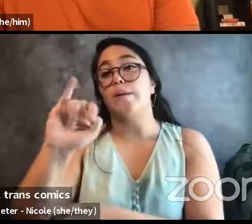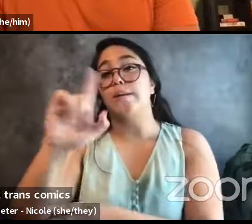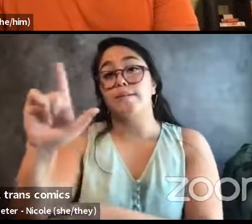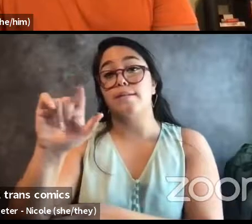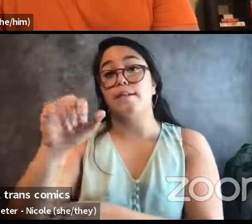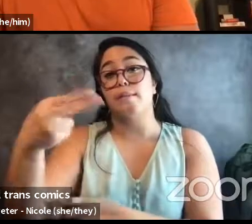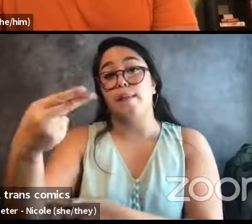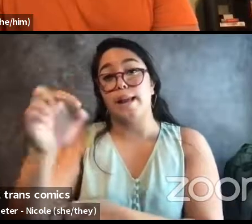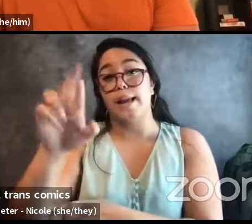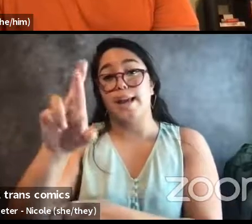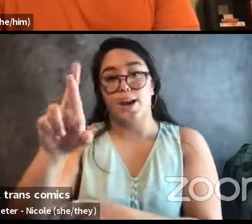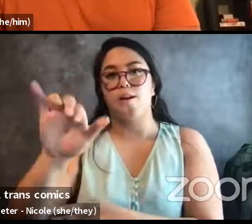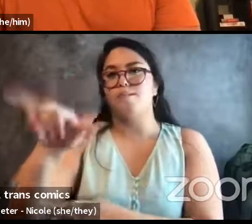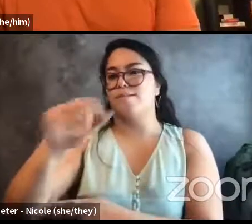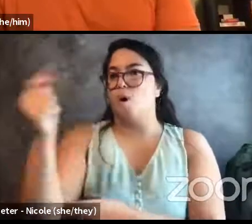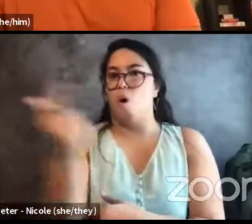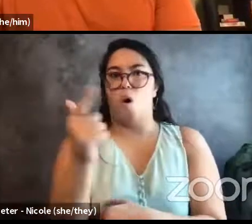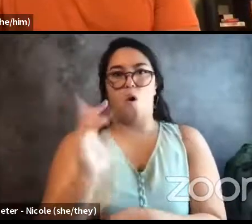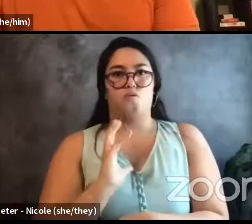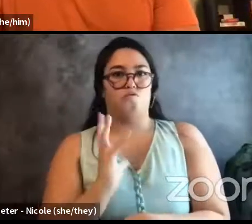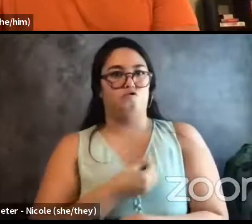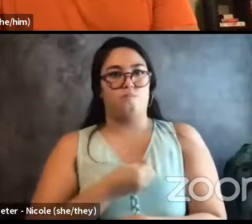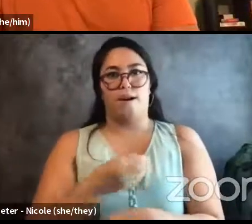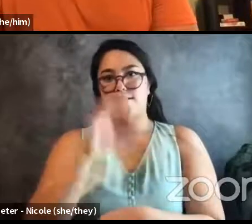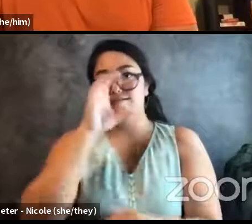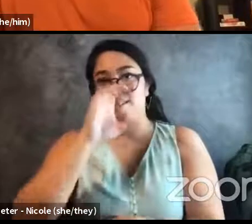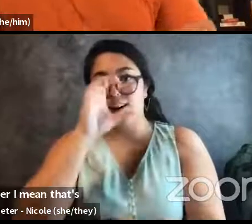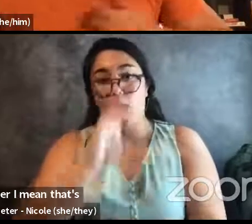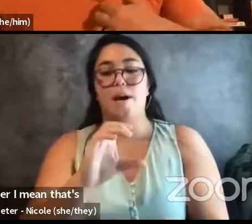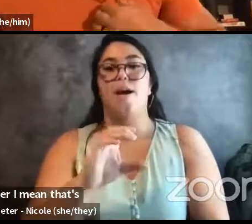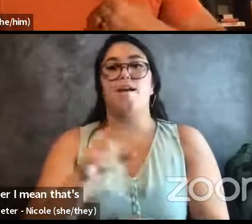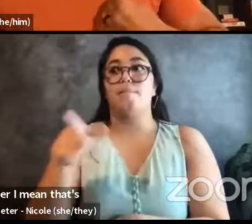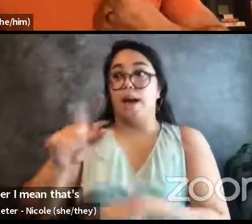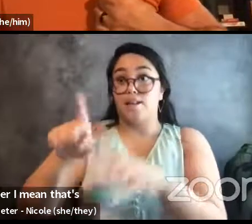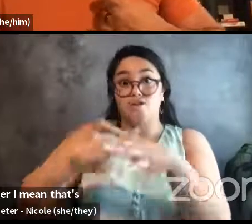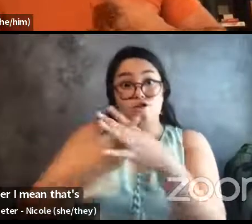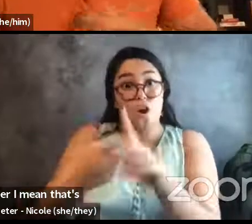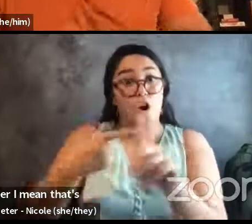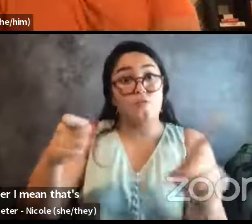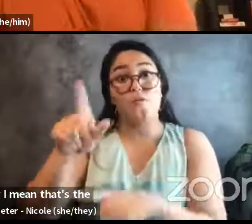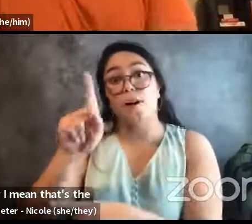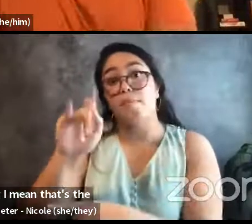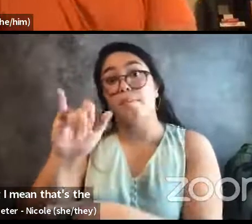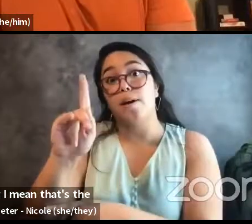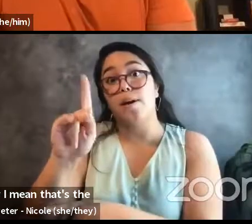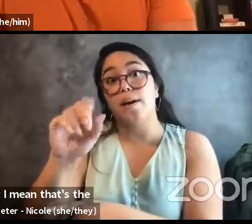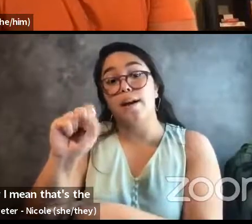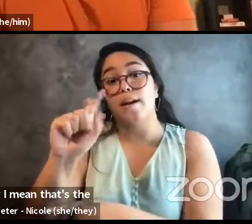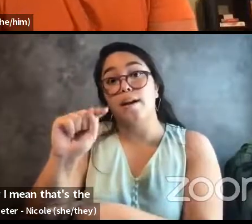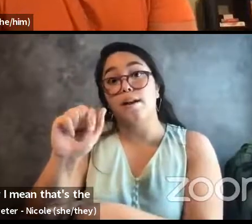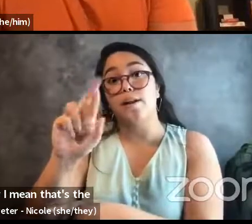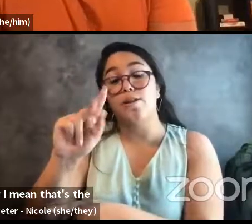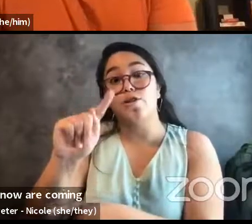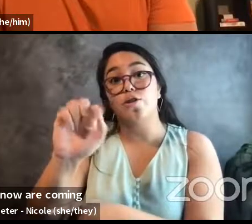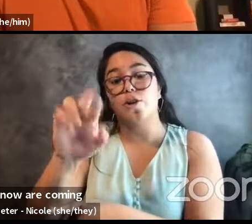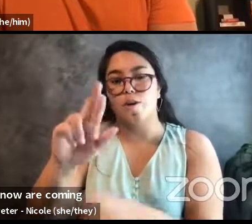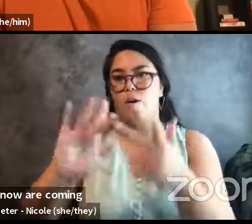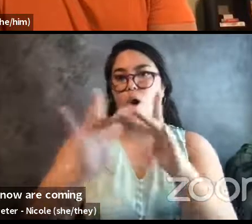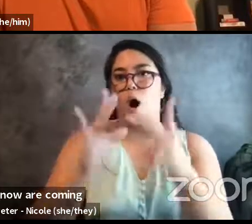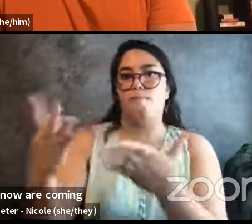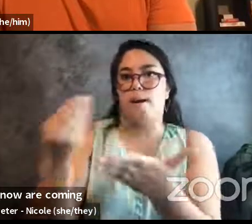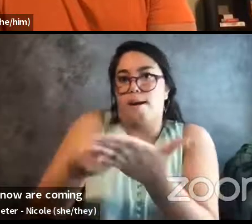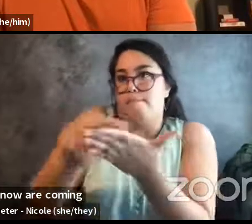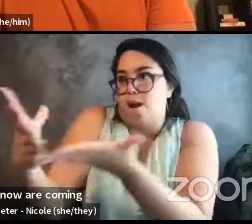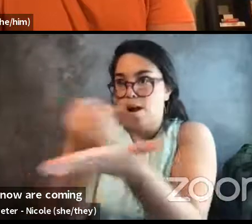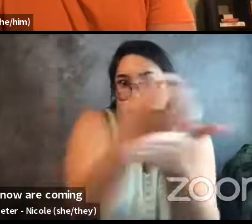that was funded through Kickstarter. I mean, that's the thing too, is a lot of these projects now are coming through Kickstarter. They're coming through other sources. So I, I also am